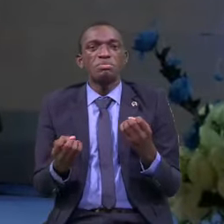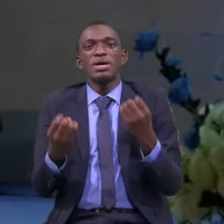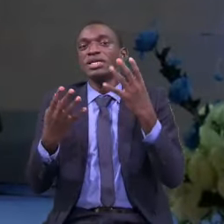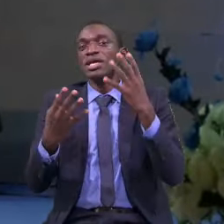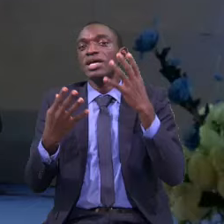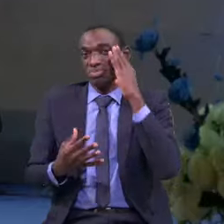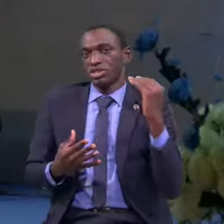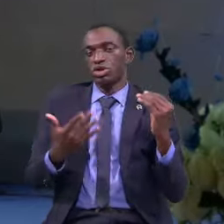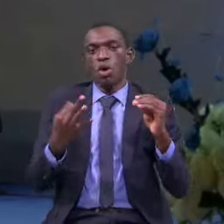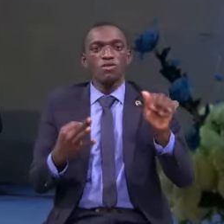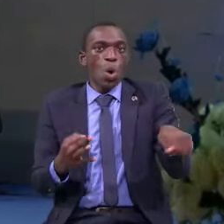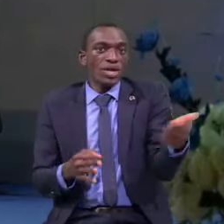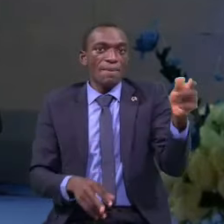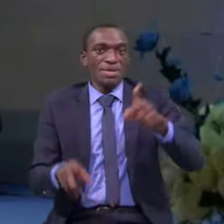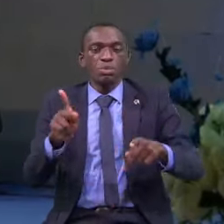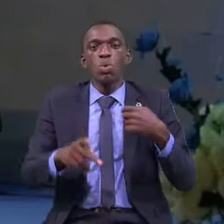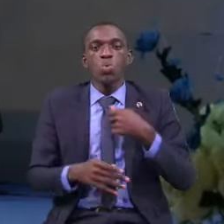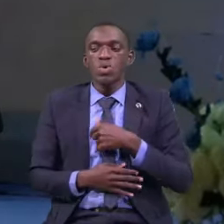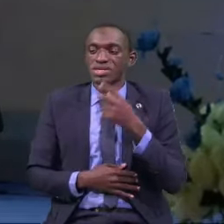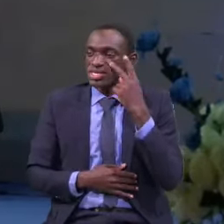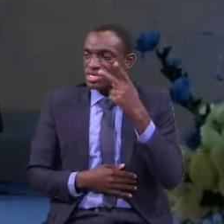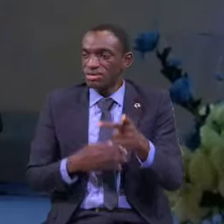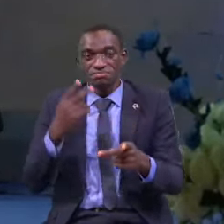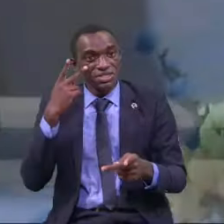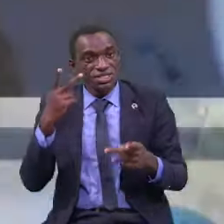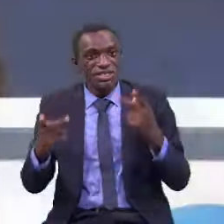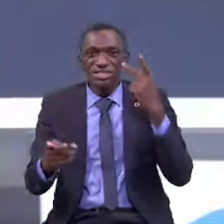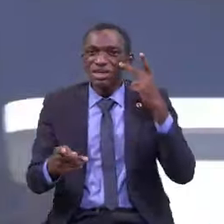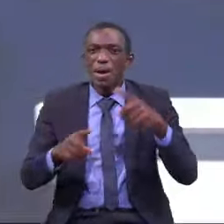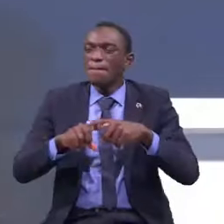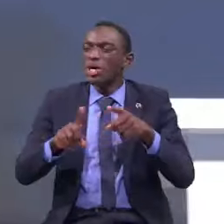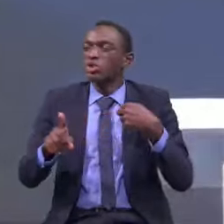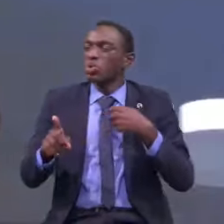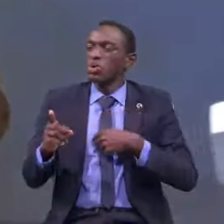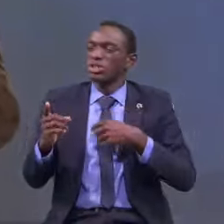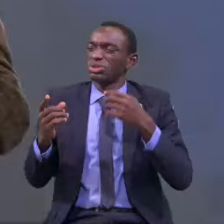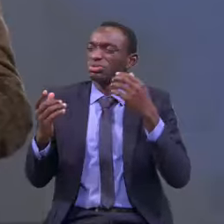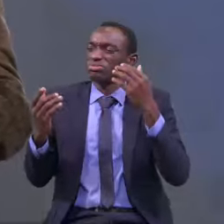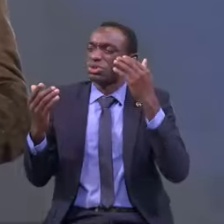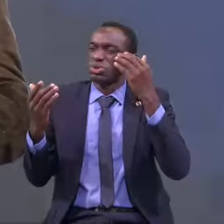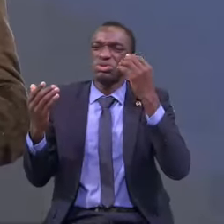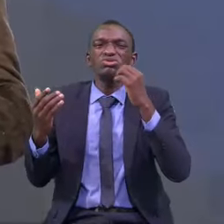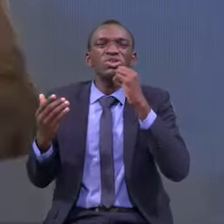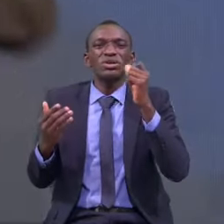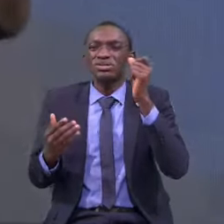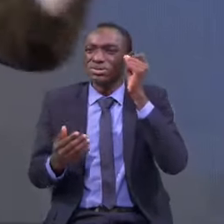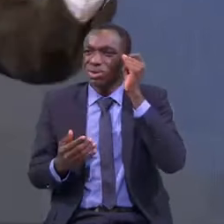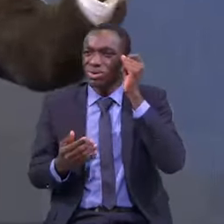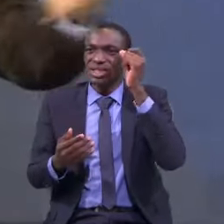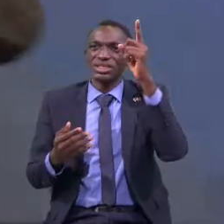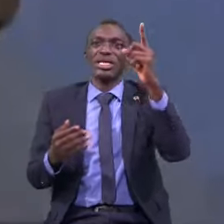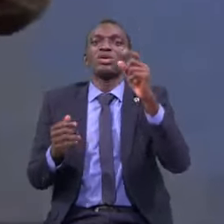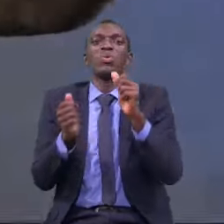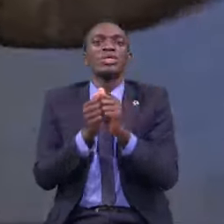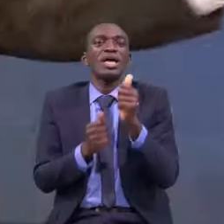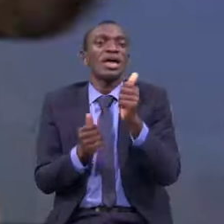see. And we don't identify with everybody. You see, the